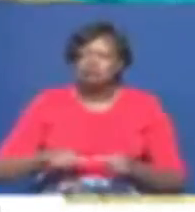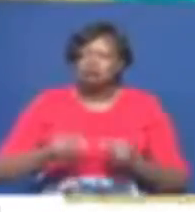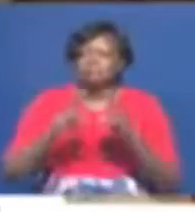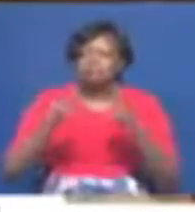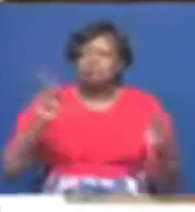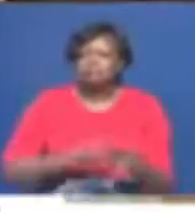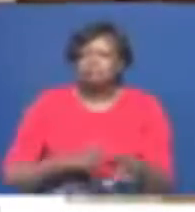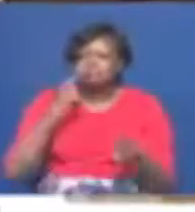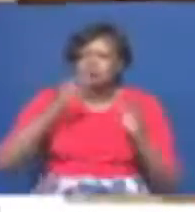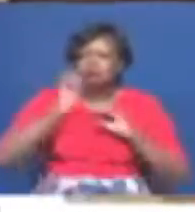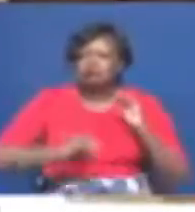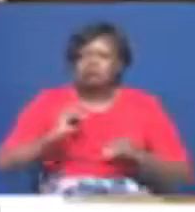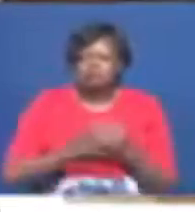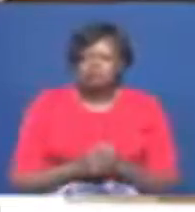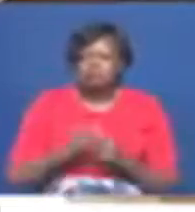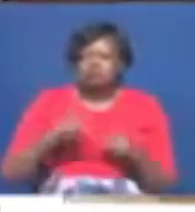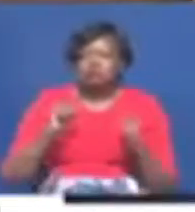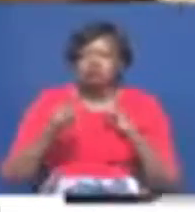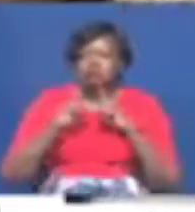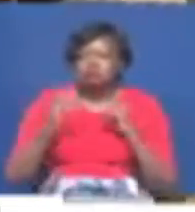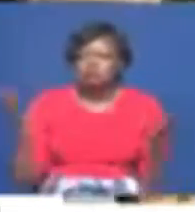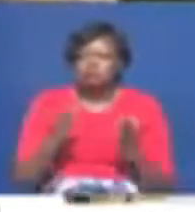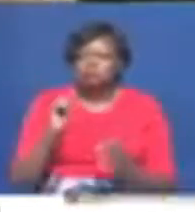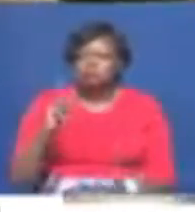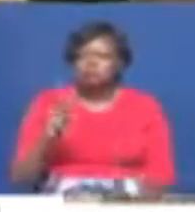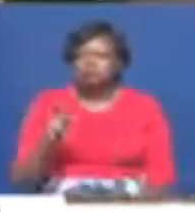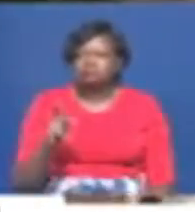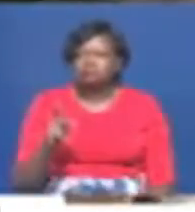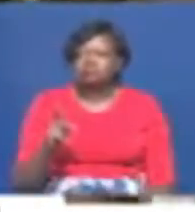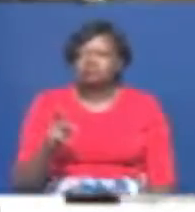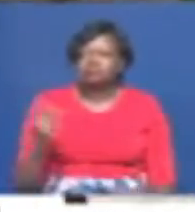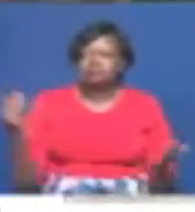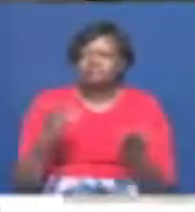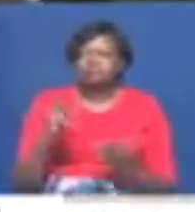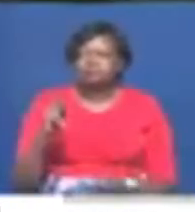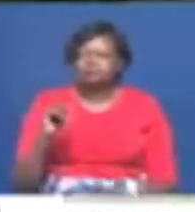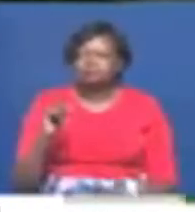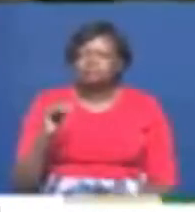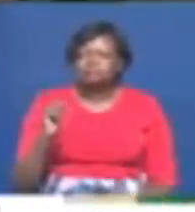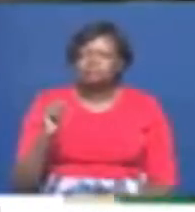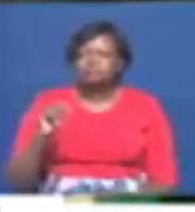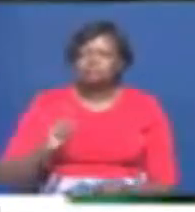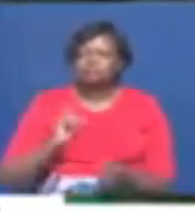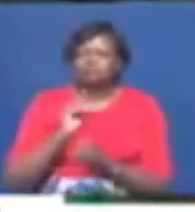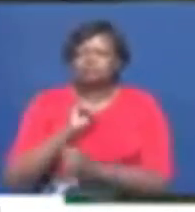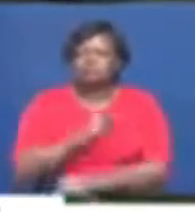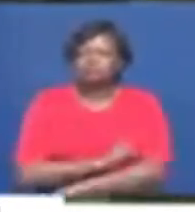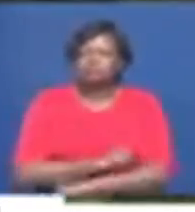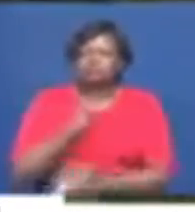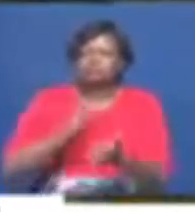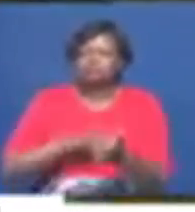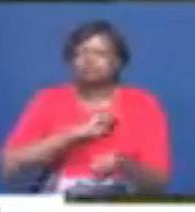the election. Kibicho, who was speaking at ACK St. Mary's Kiangi Magao Secondary School in Embu West